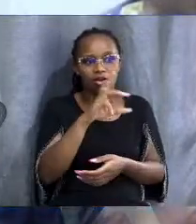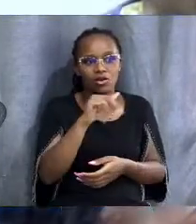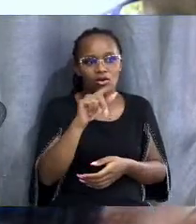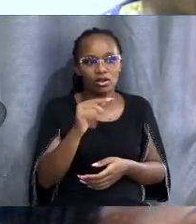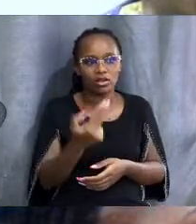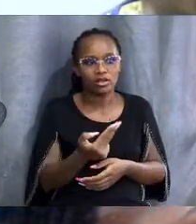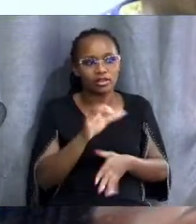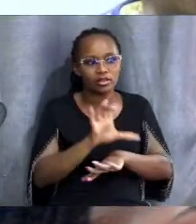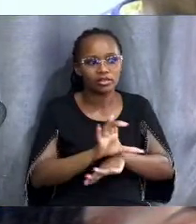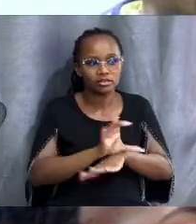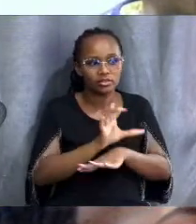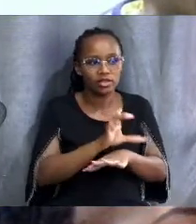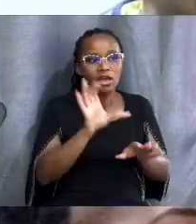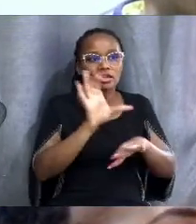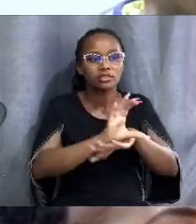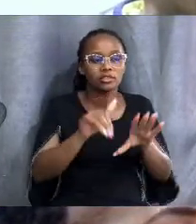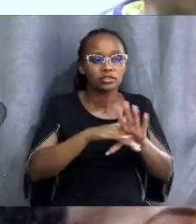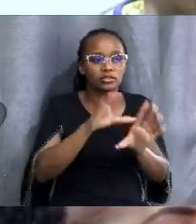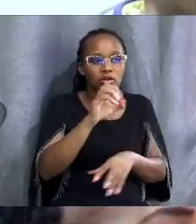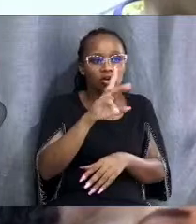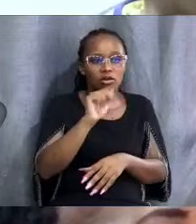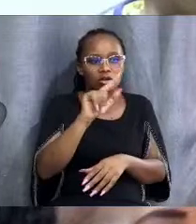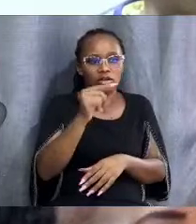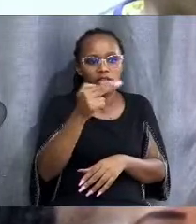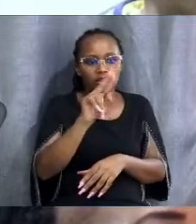church, or the church in Corinthian,